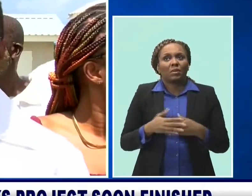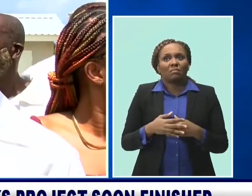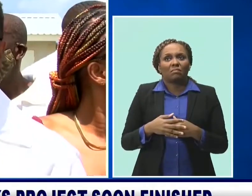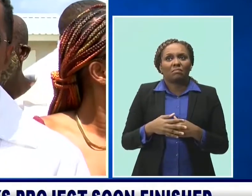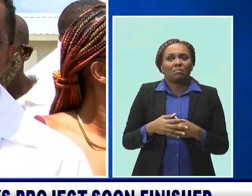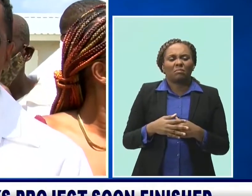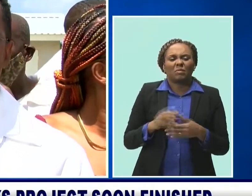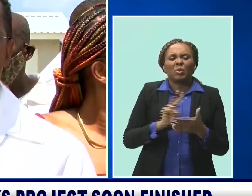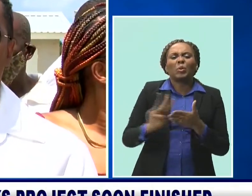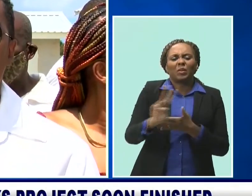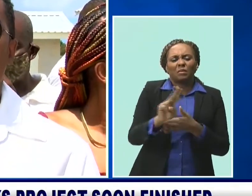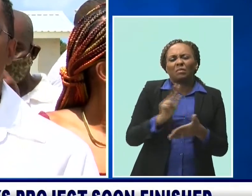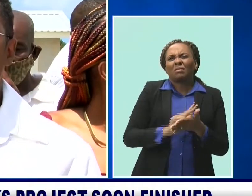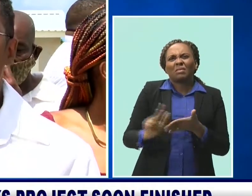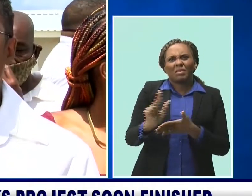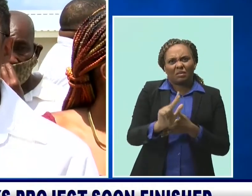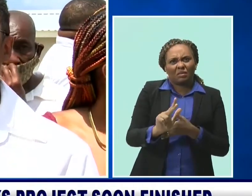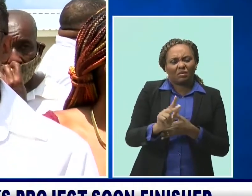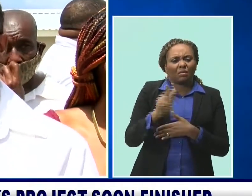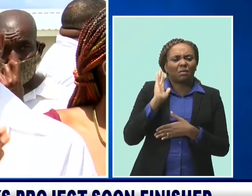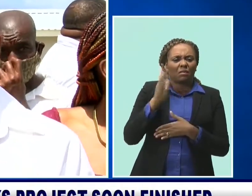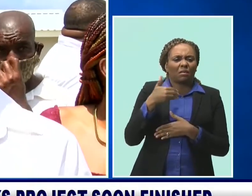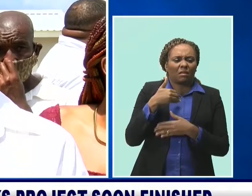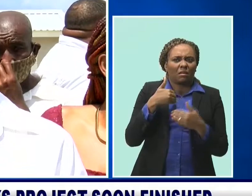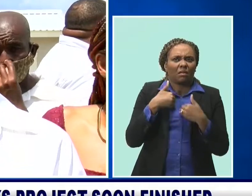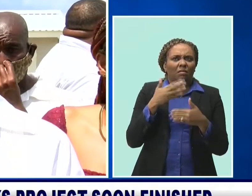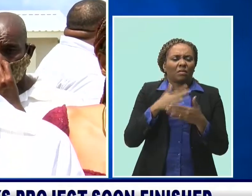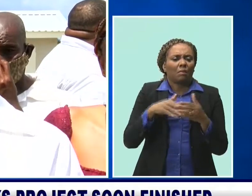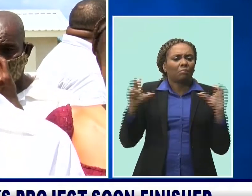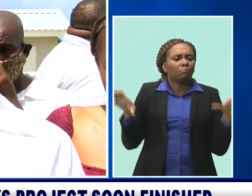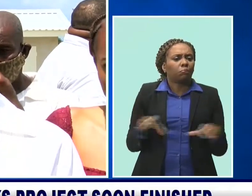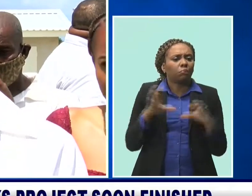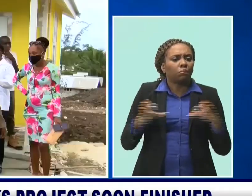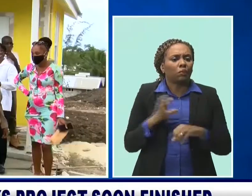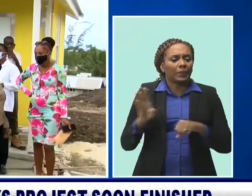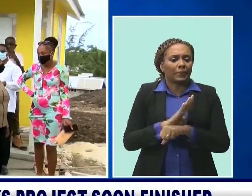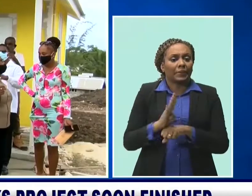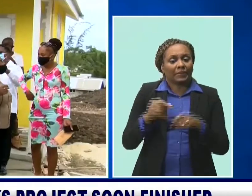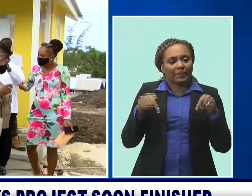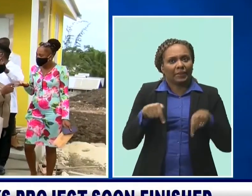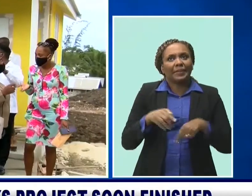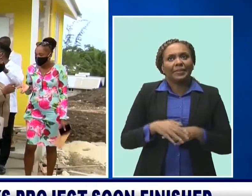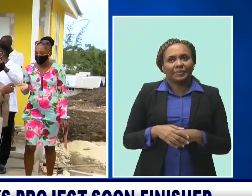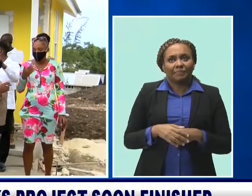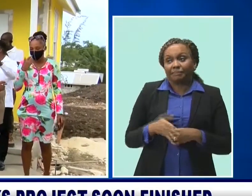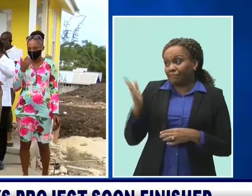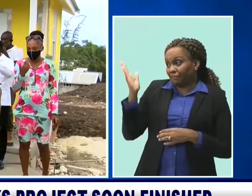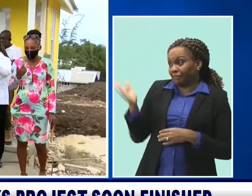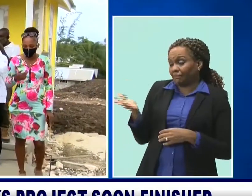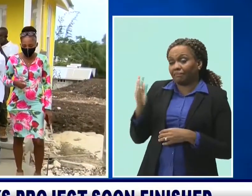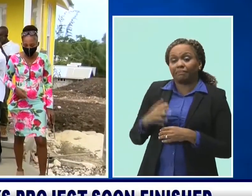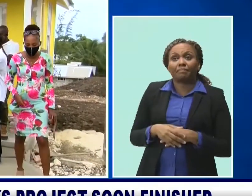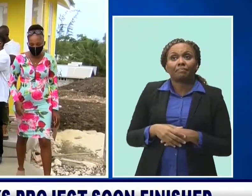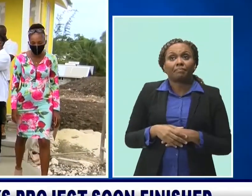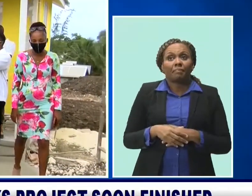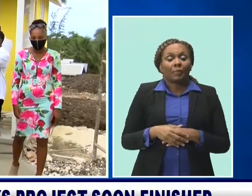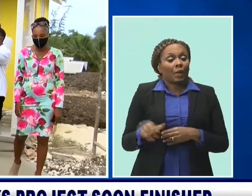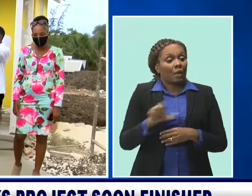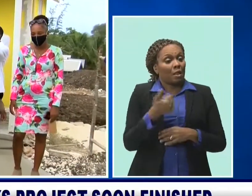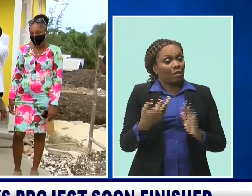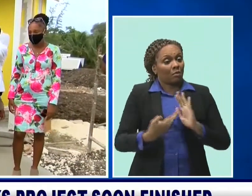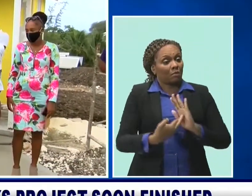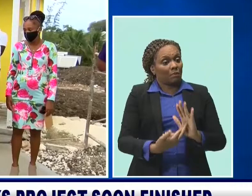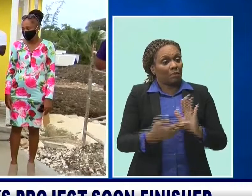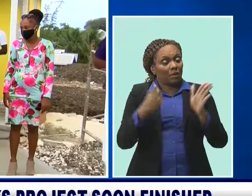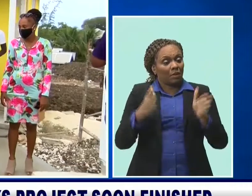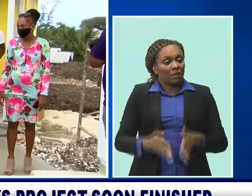weeks, 2 to 3 weeks, we should have some activities, some commercial activity in this. Permanent Secretary Yolan Howard says the ministry is